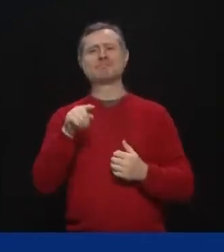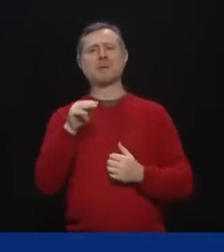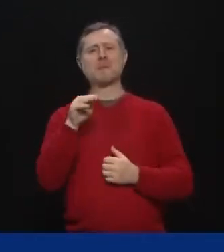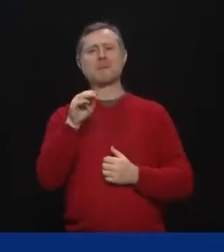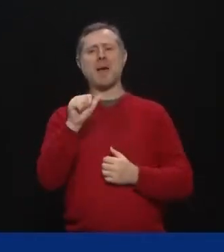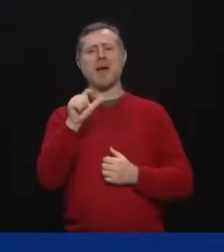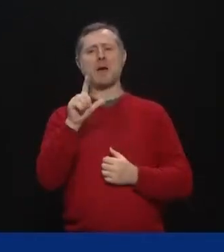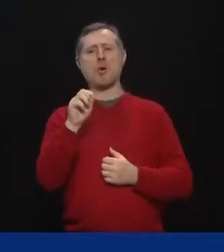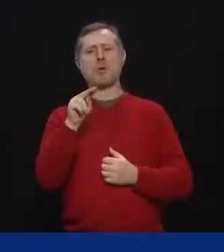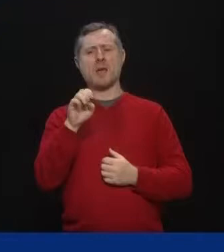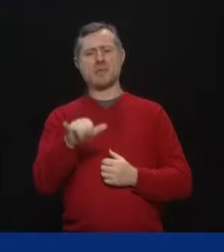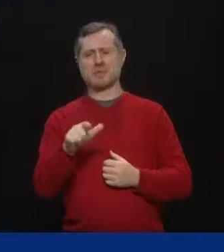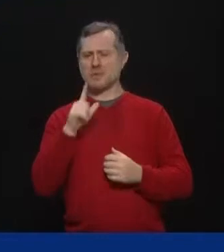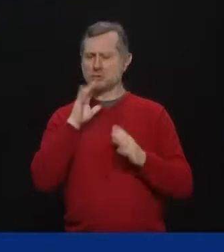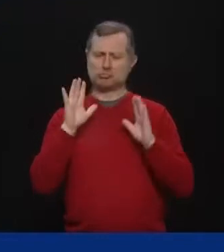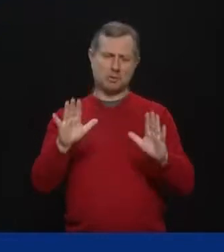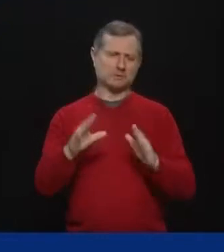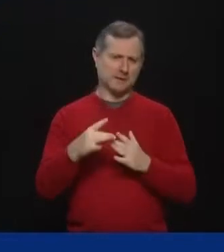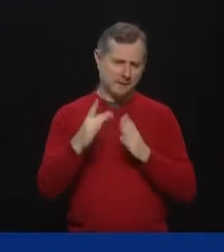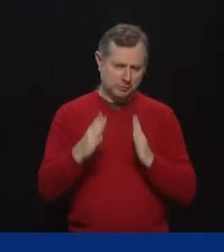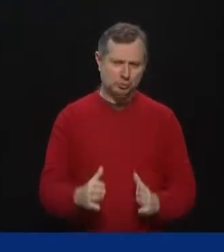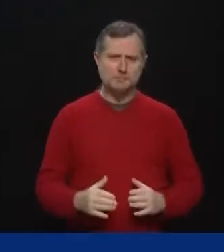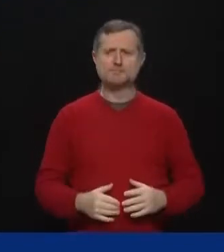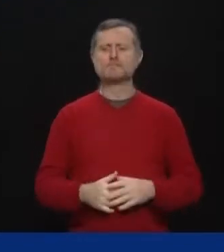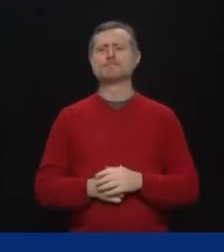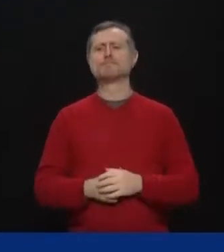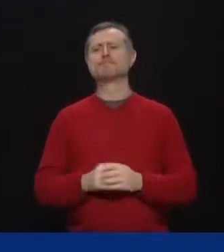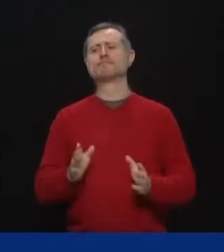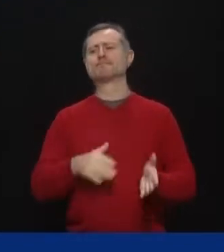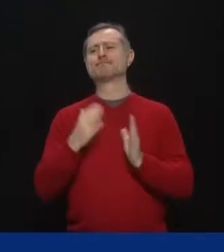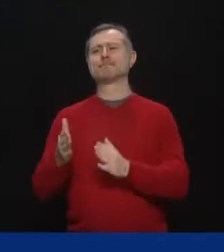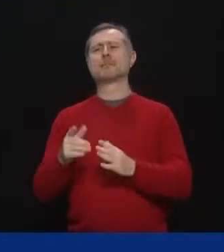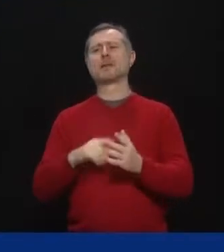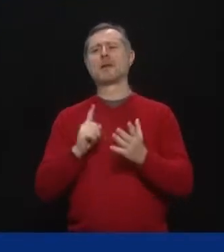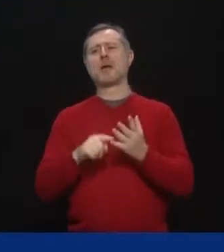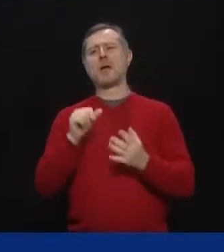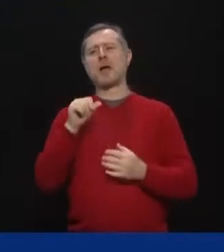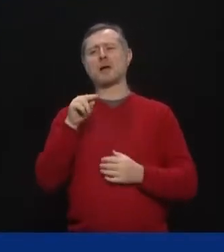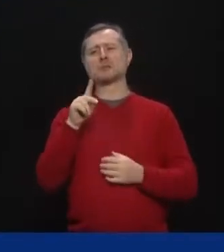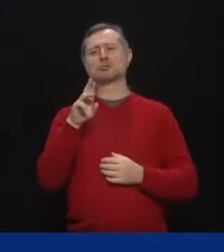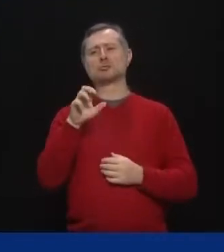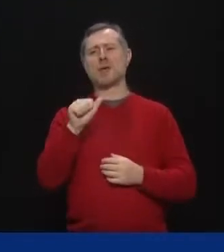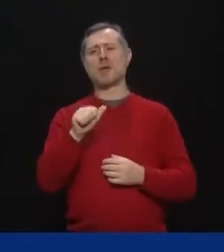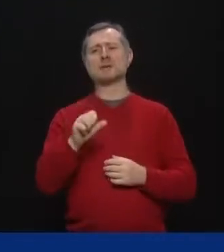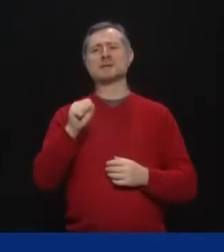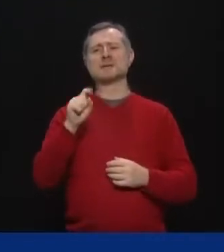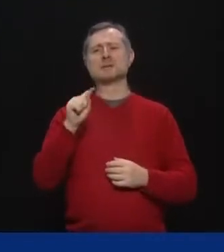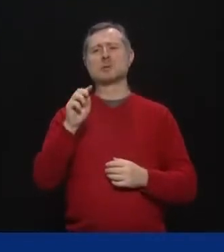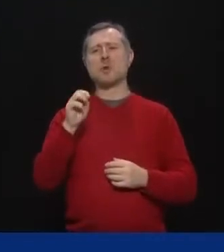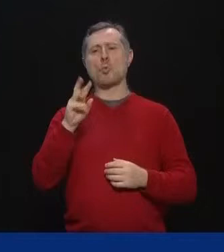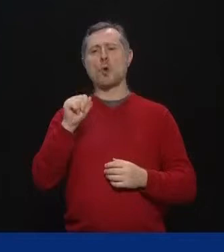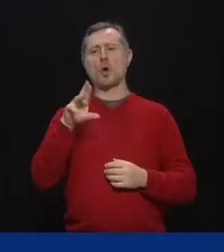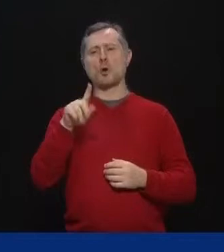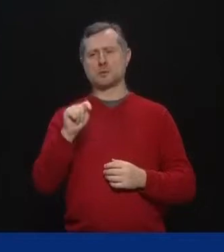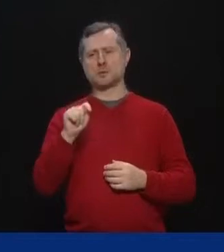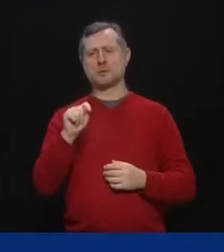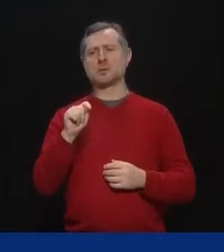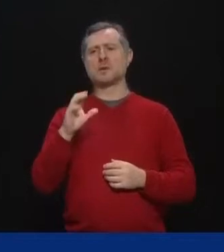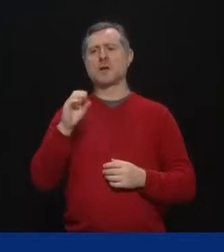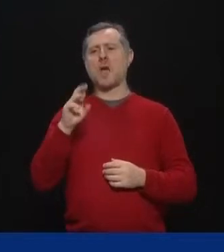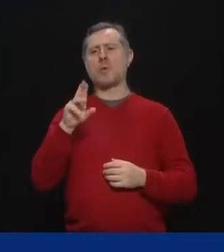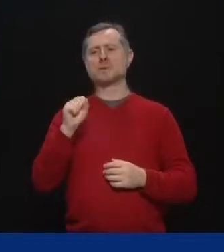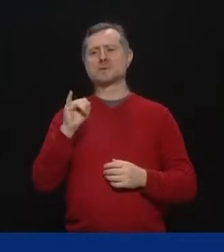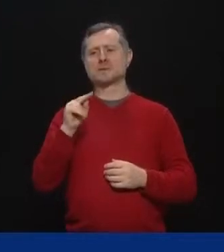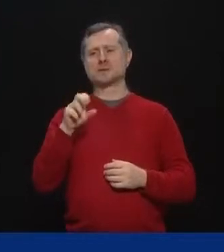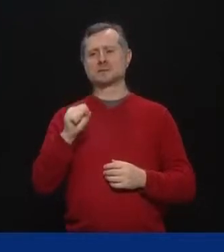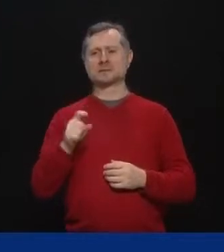is an incredible leader, will be speaking as well. Andrea Stewart-Cousins, again, another history-making friend of mine. We have a lot of friends